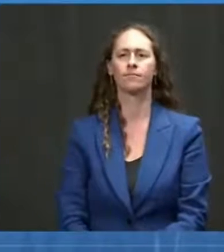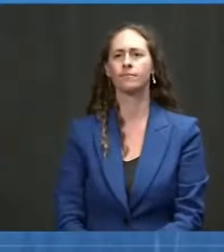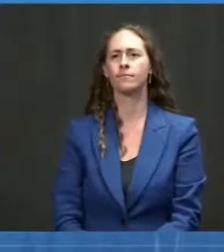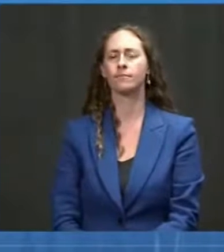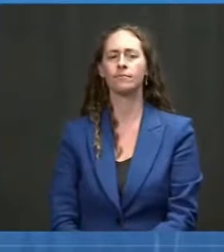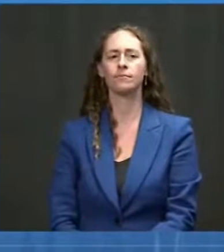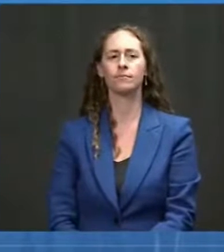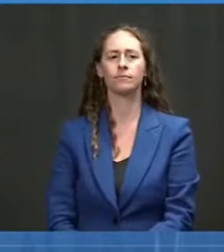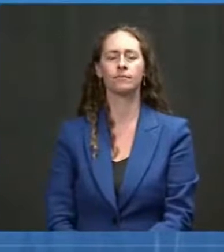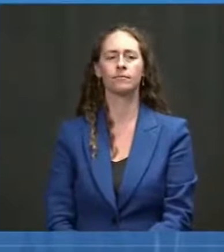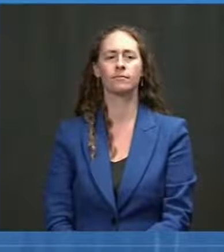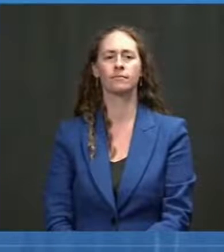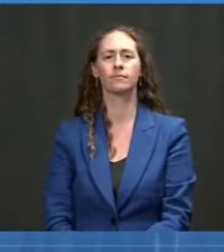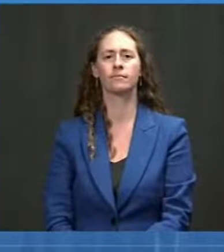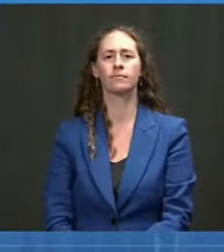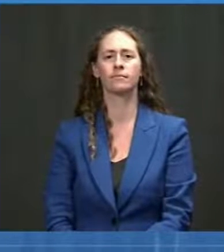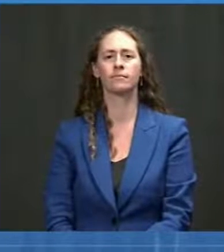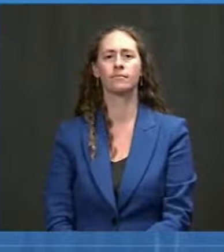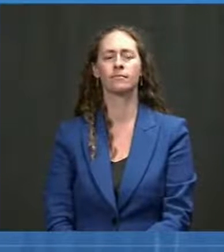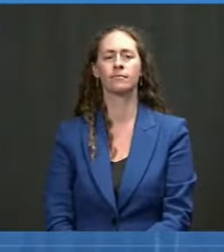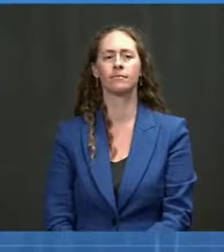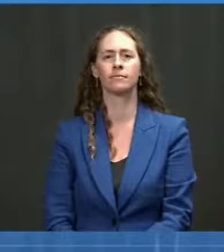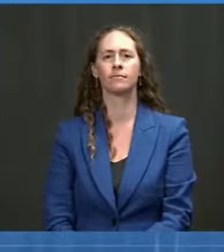Felicia Schwartz at the Wall Street Journal.